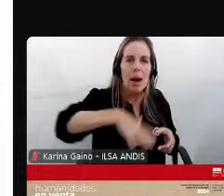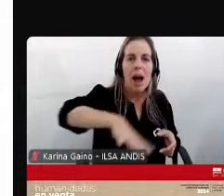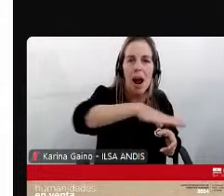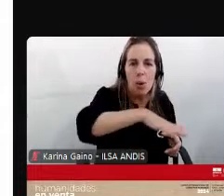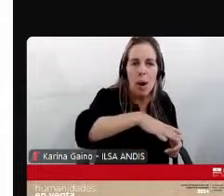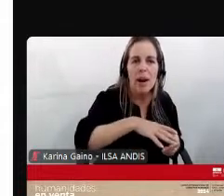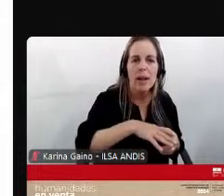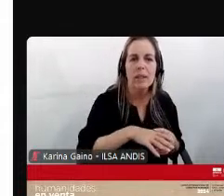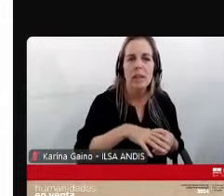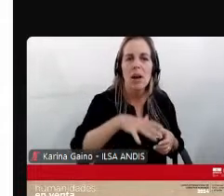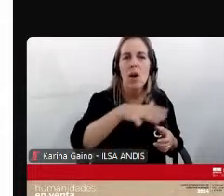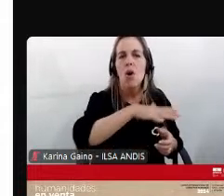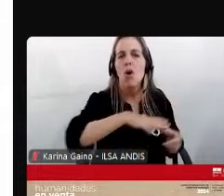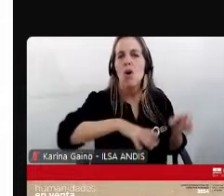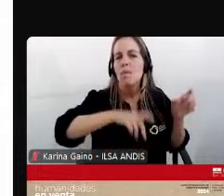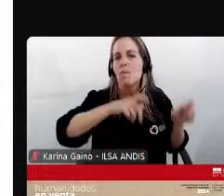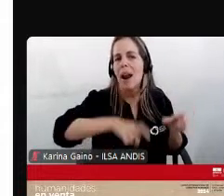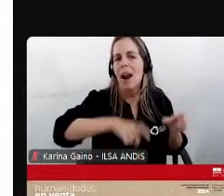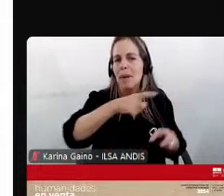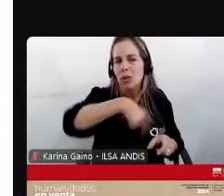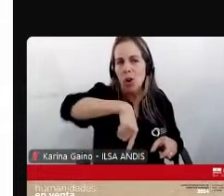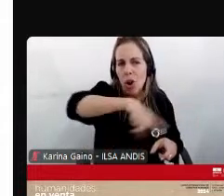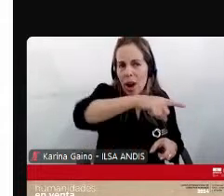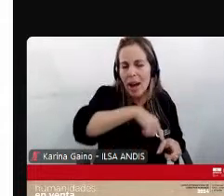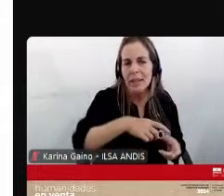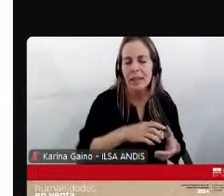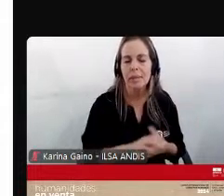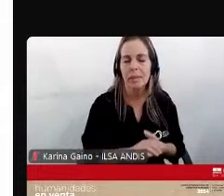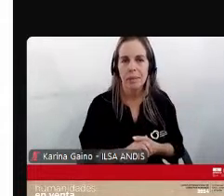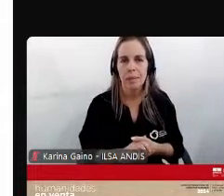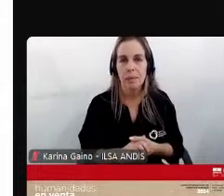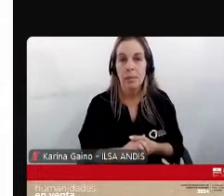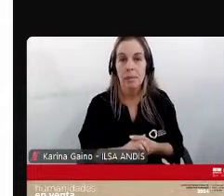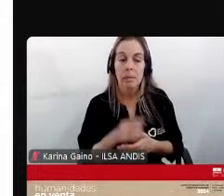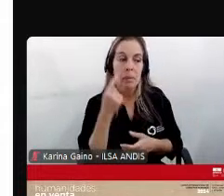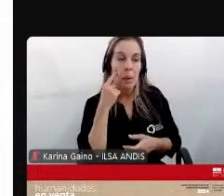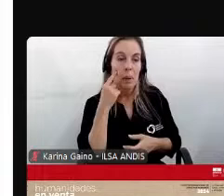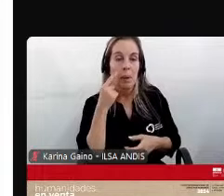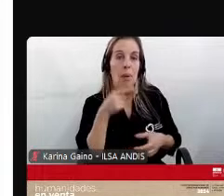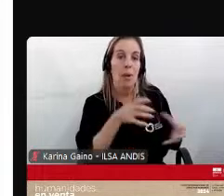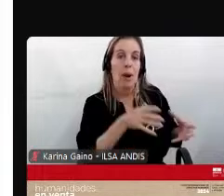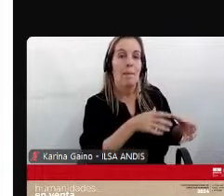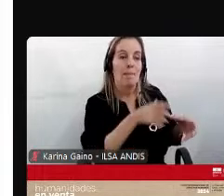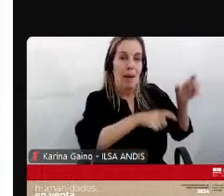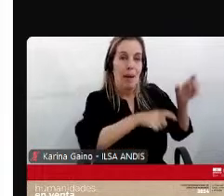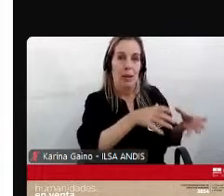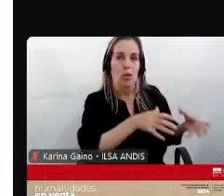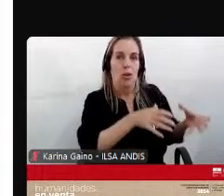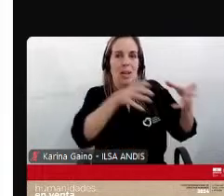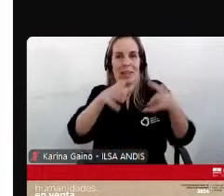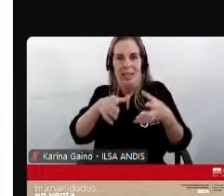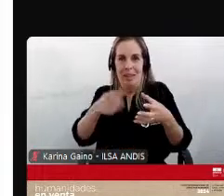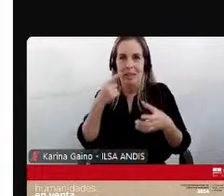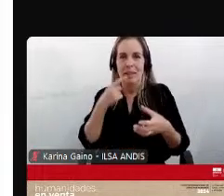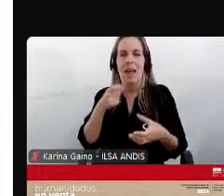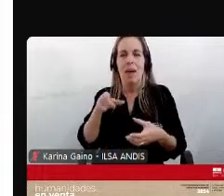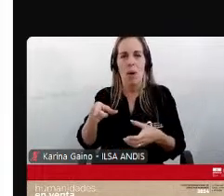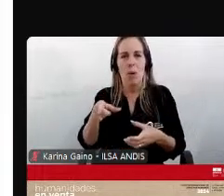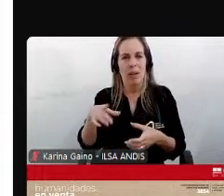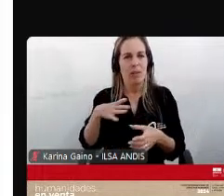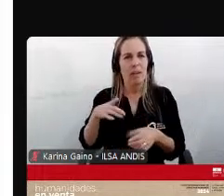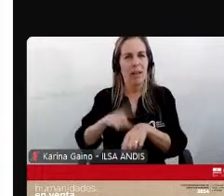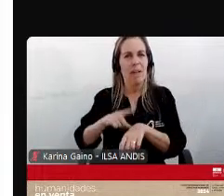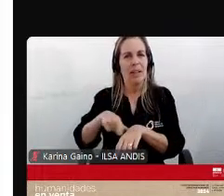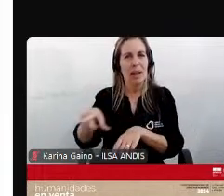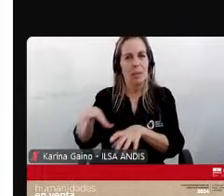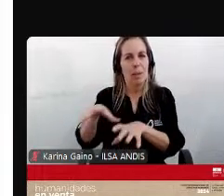coffee actually wasn't ripe. This was from another farm. And it meant that workers, in many cases, because they get paid by the amount of